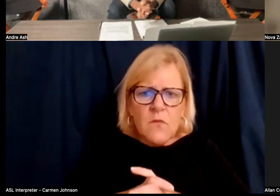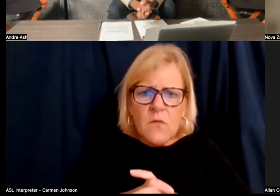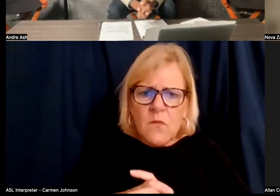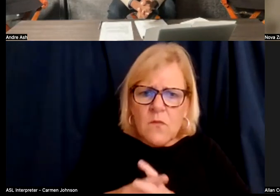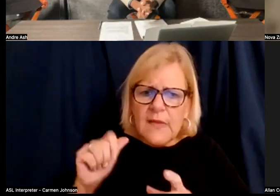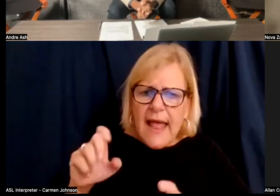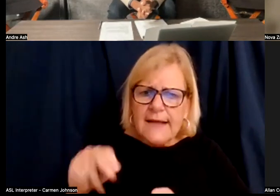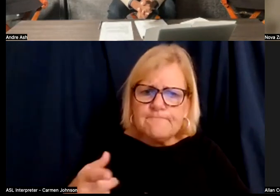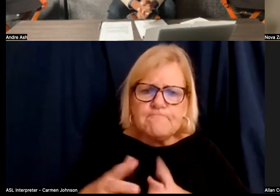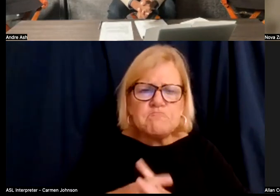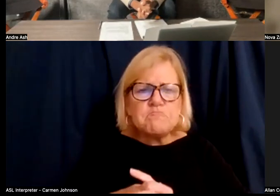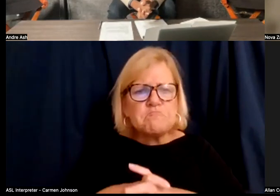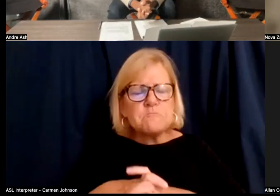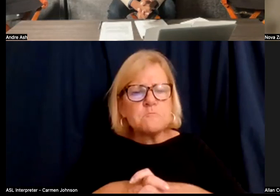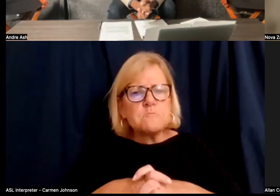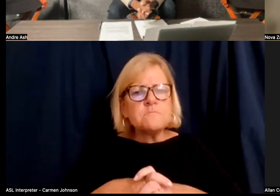Well,